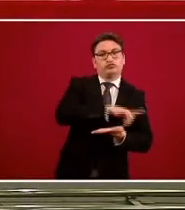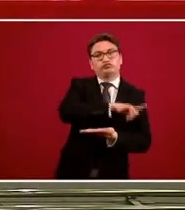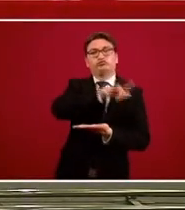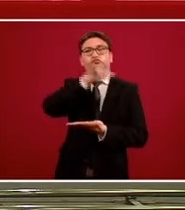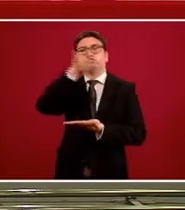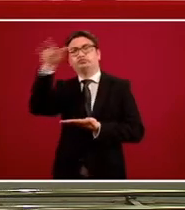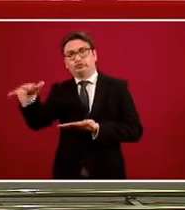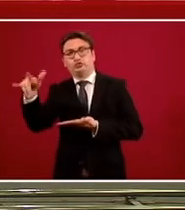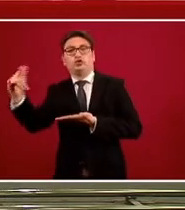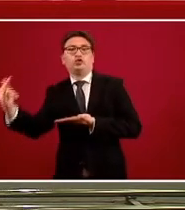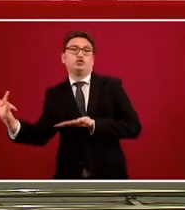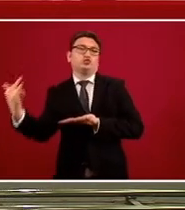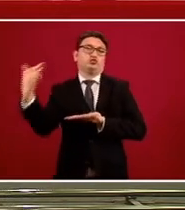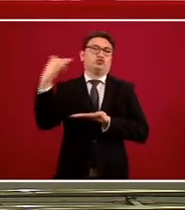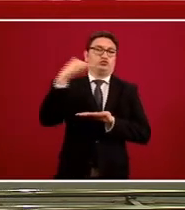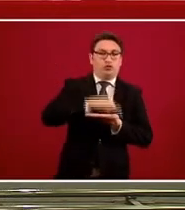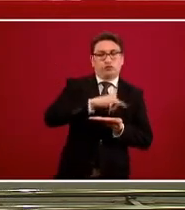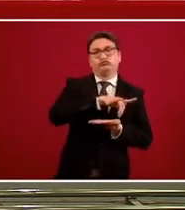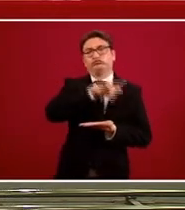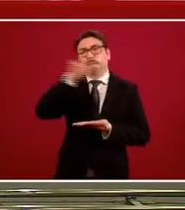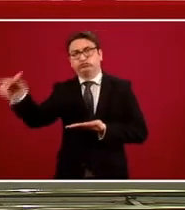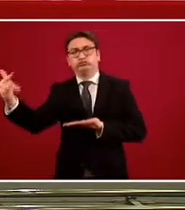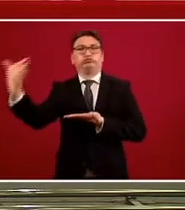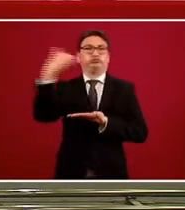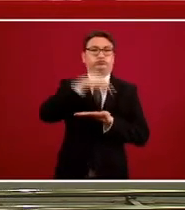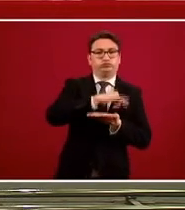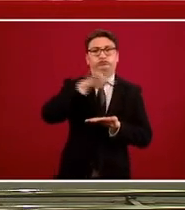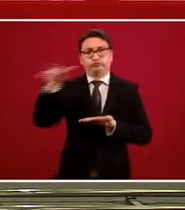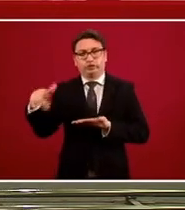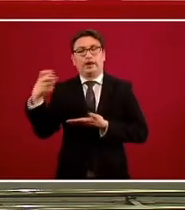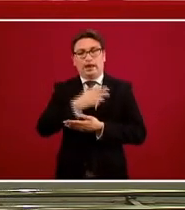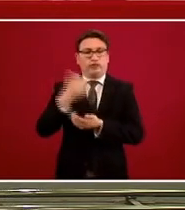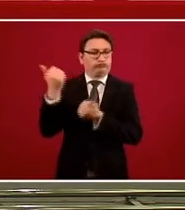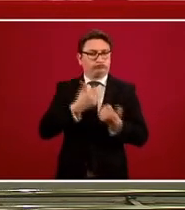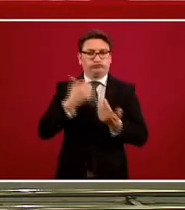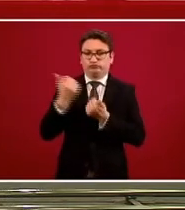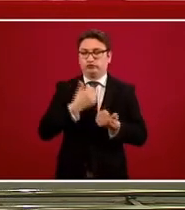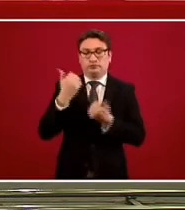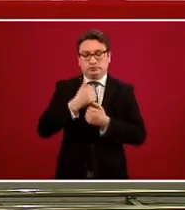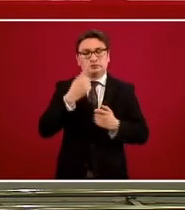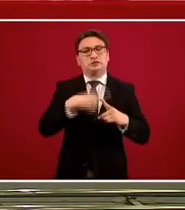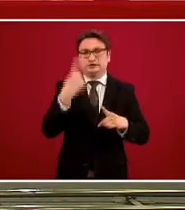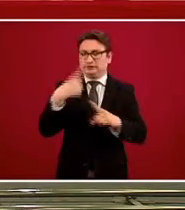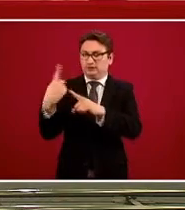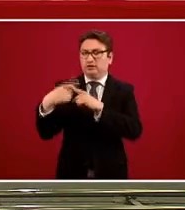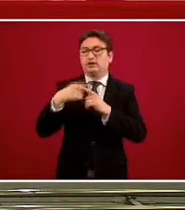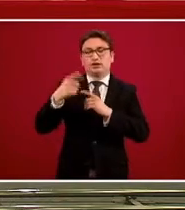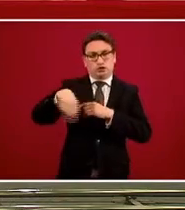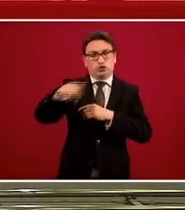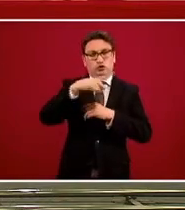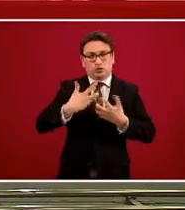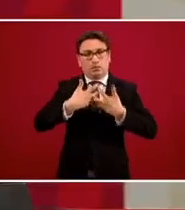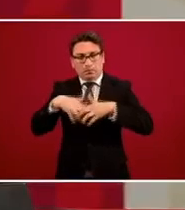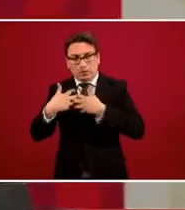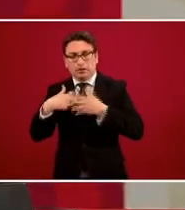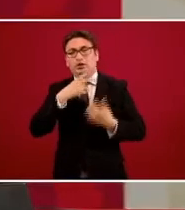This is called a bridge because the plane lands in Mexico,